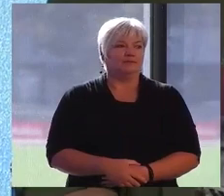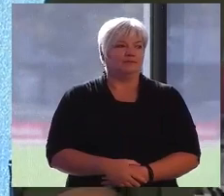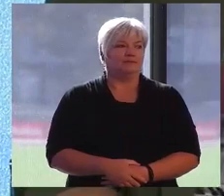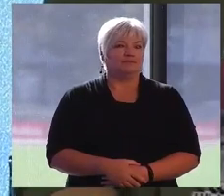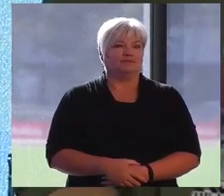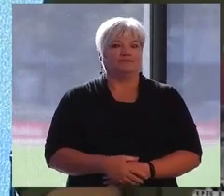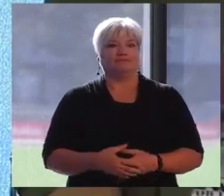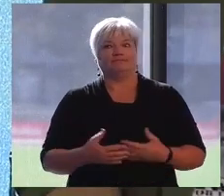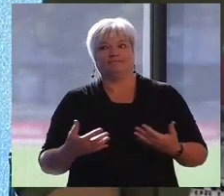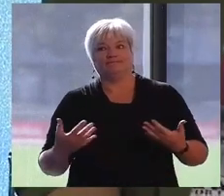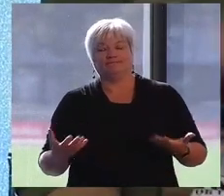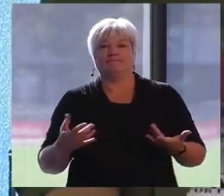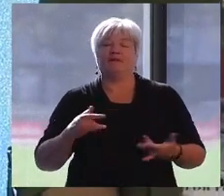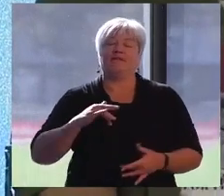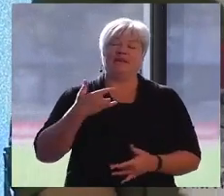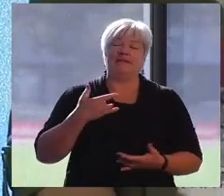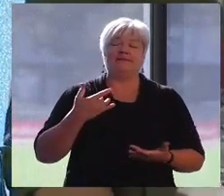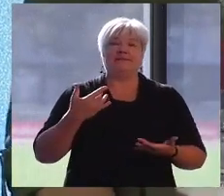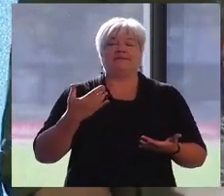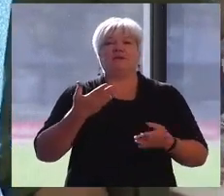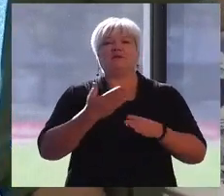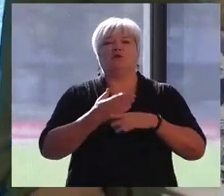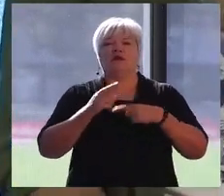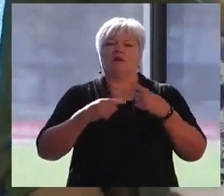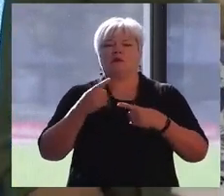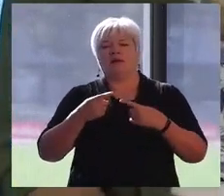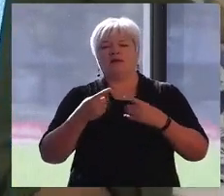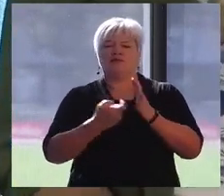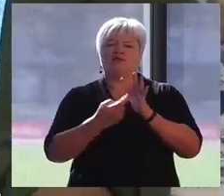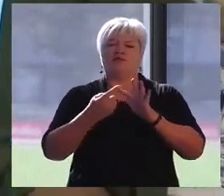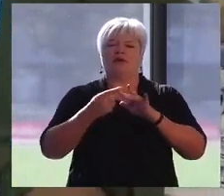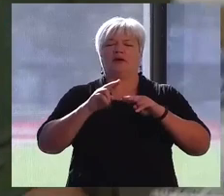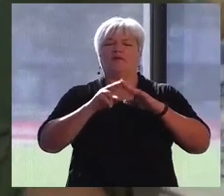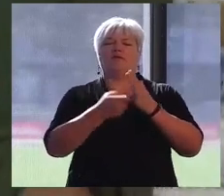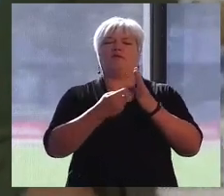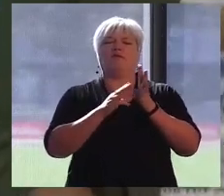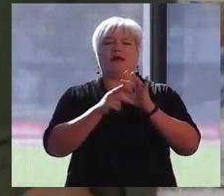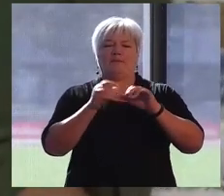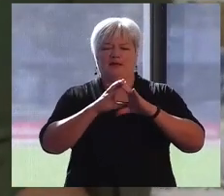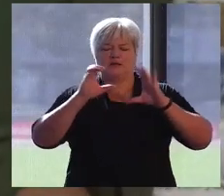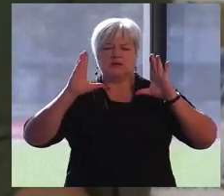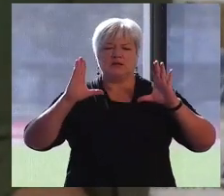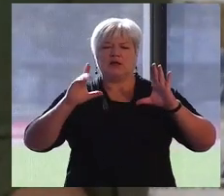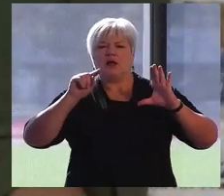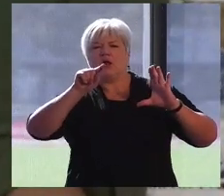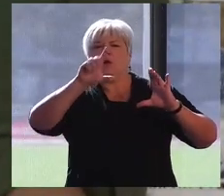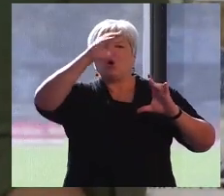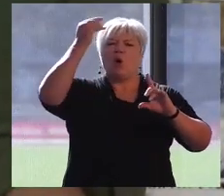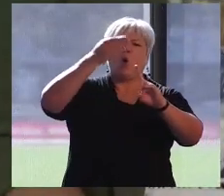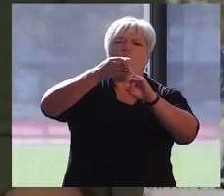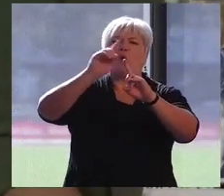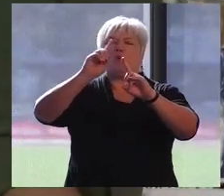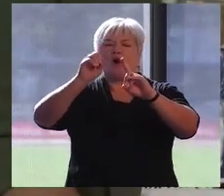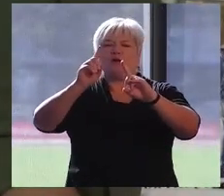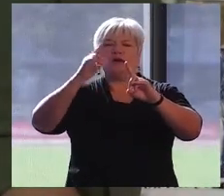My sense is it's really around reframing what the end game needs to be like. And I think thinking big